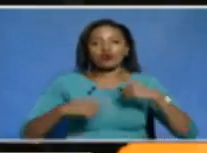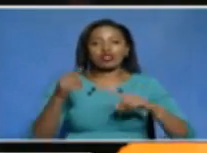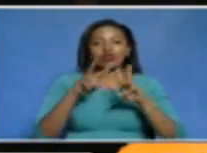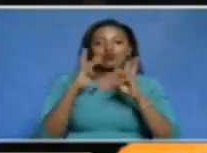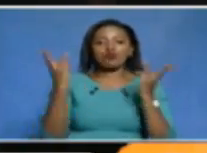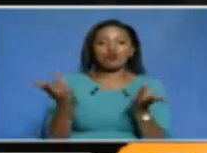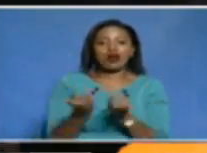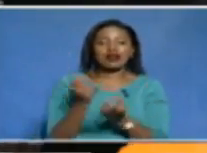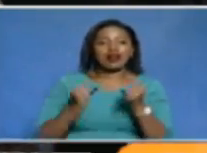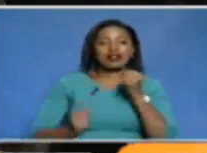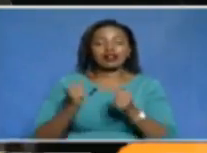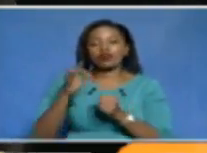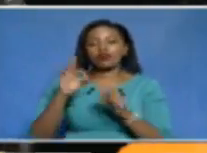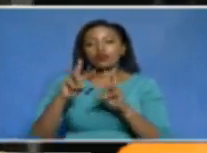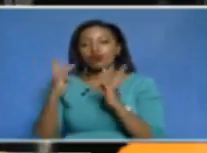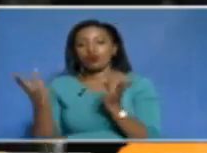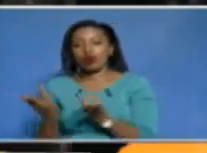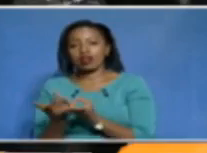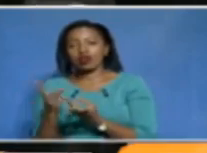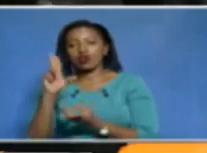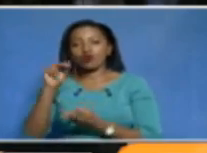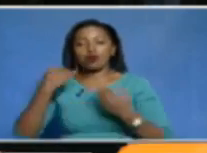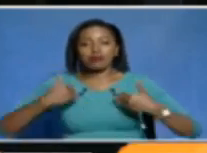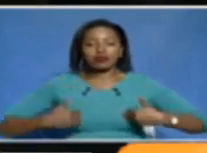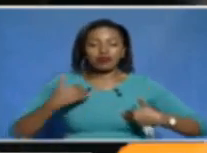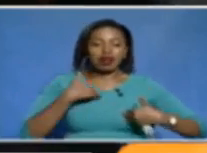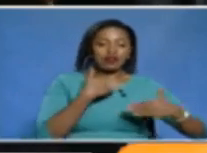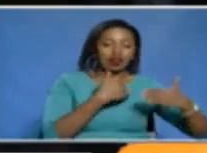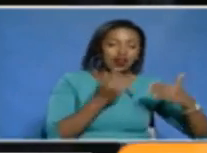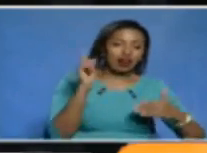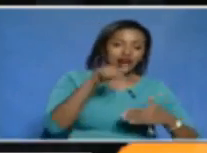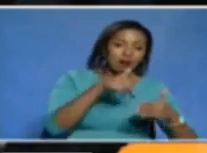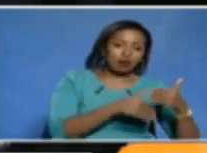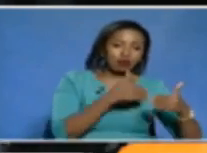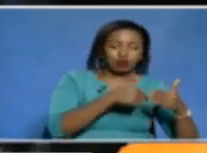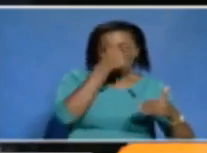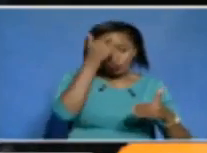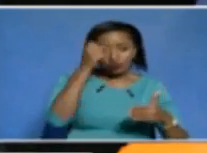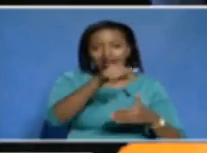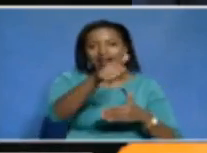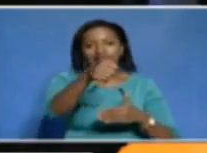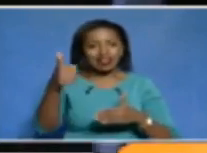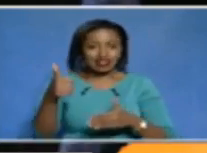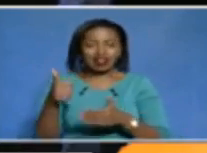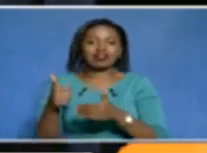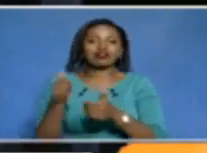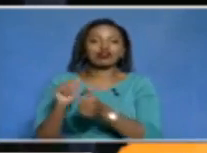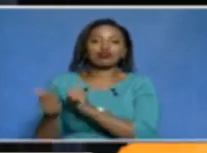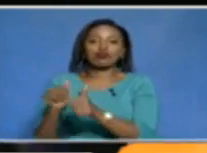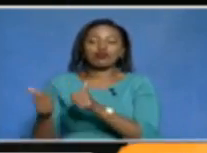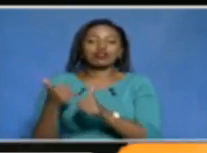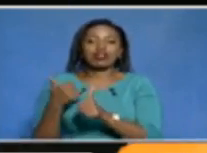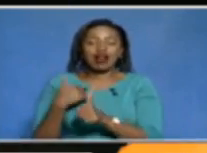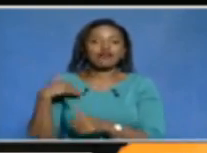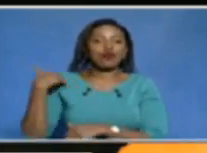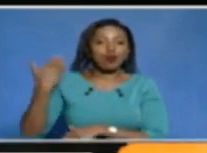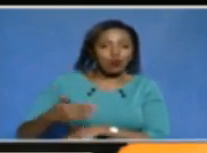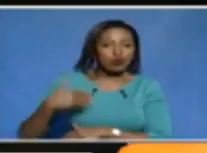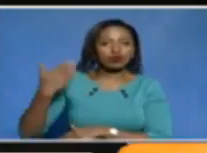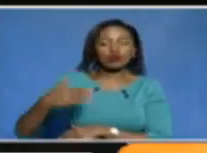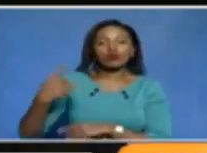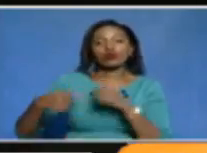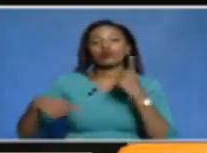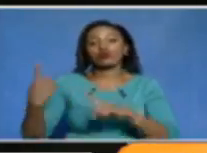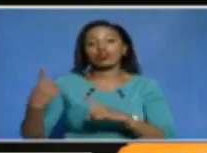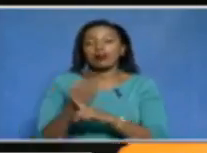award. None has come close, as the track athletes have always dominated. Winning the London and the Berlin marathons